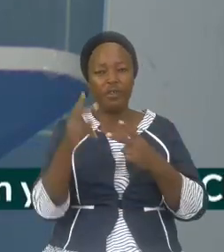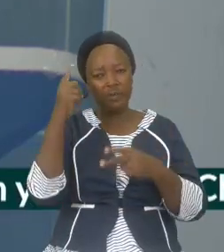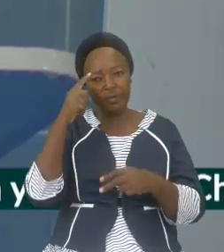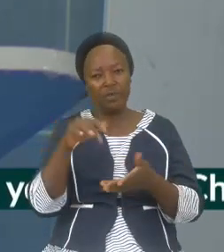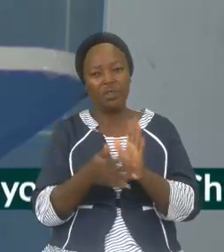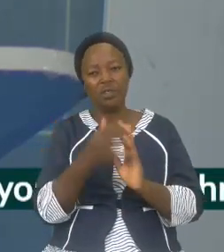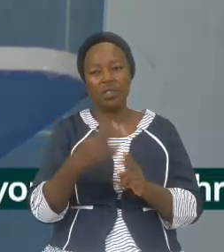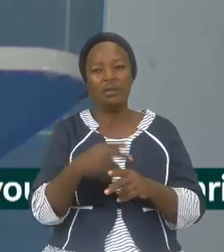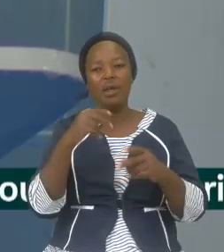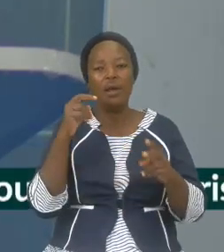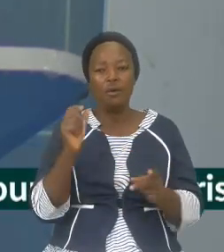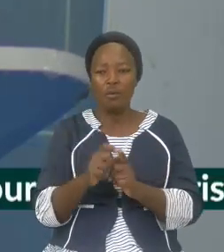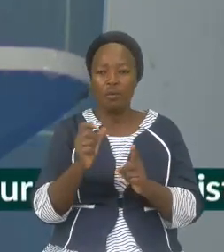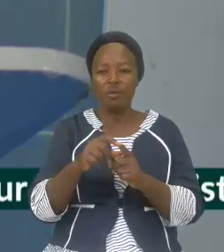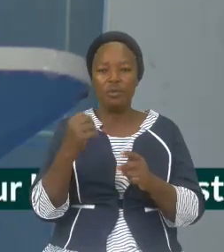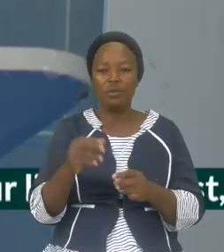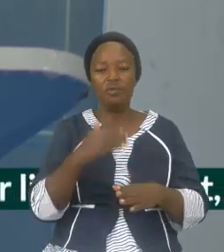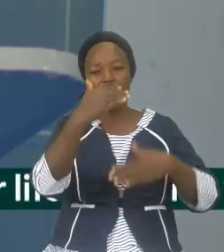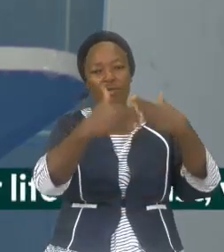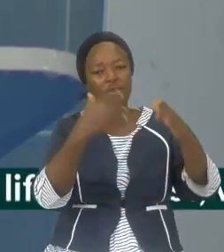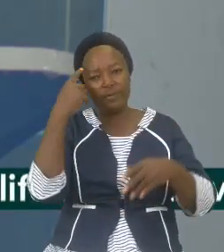Message of progress for you.